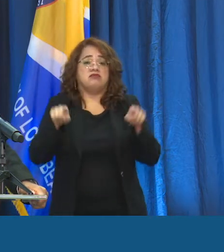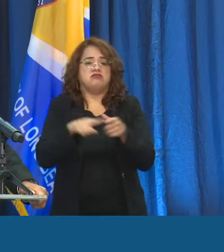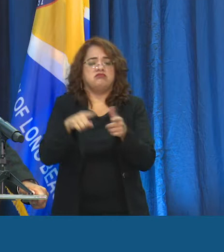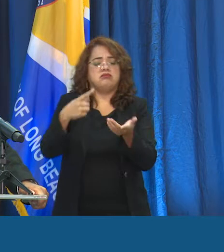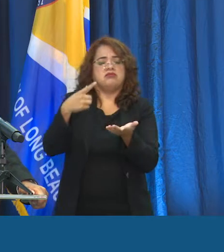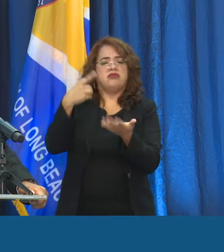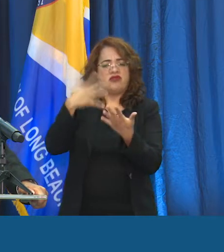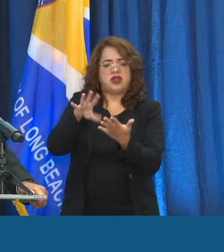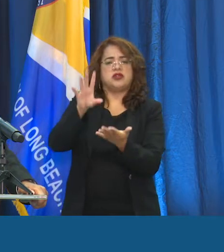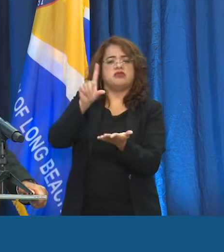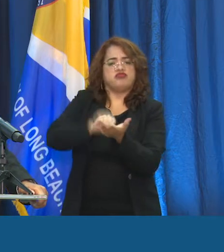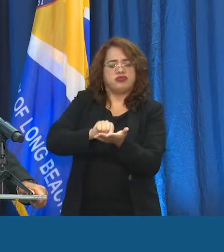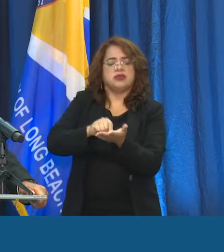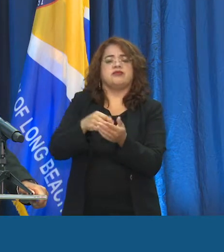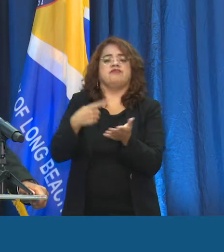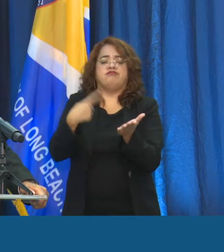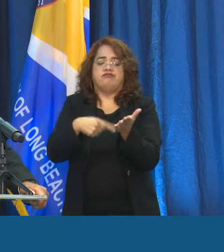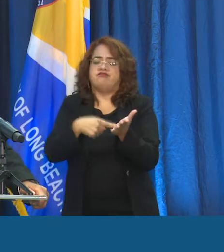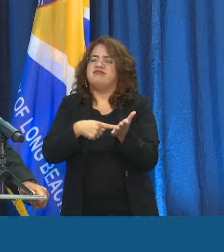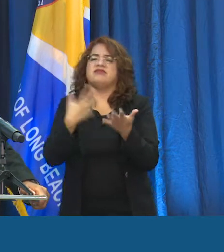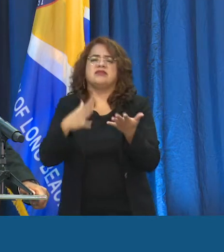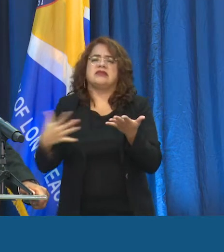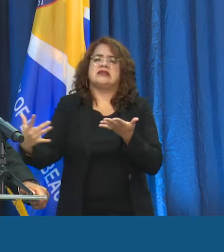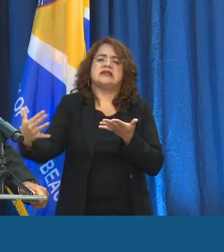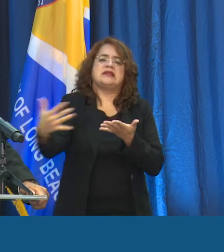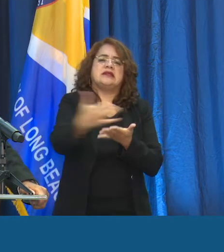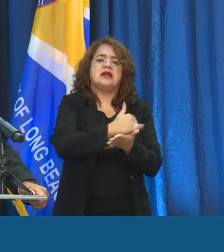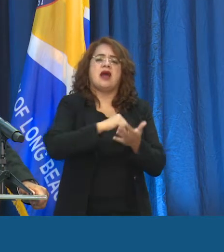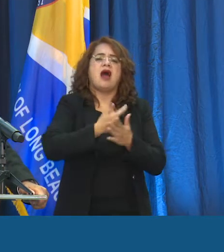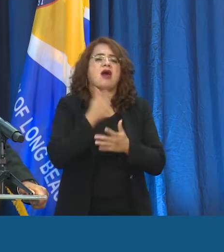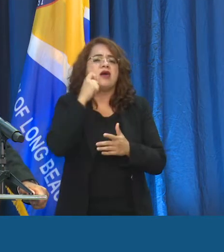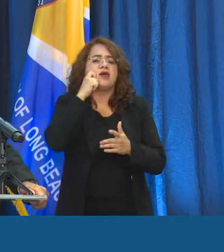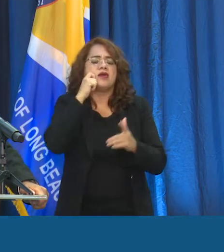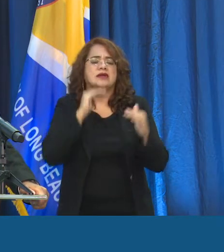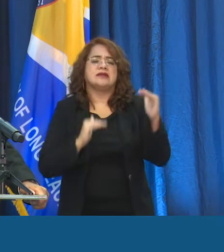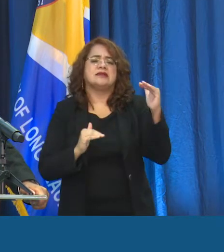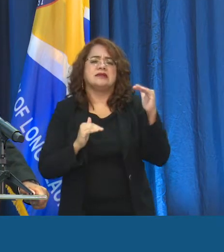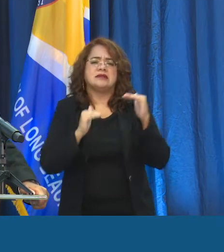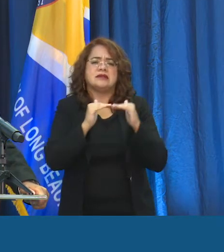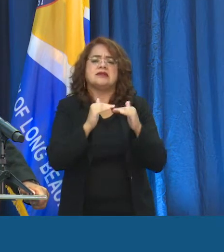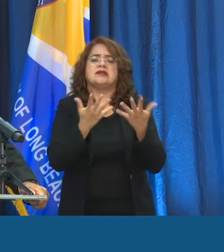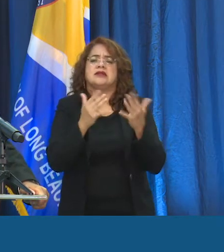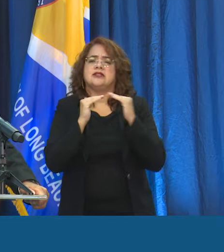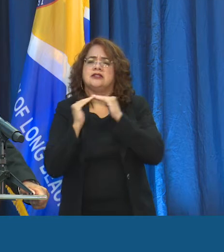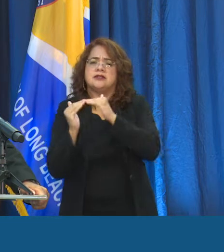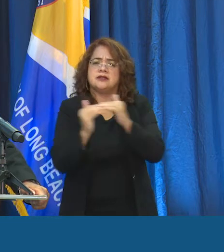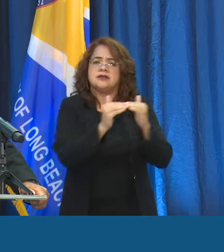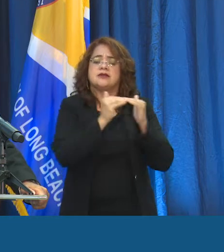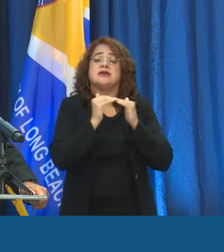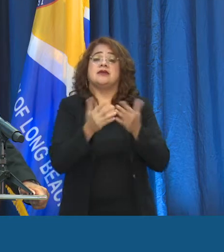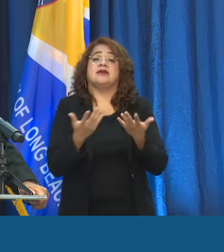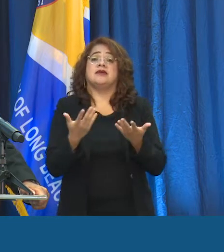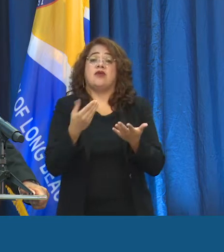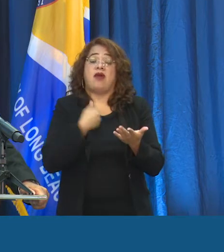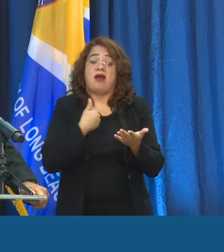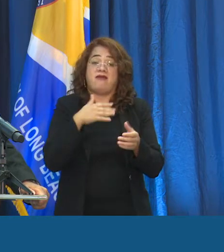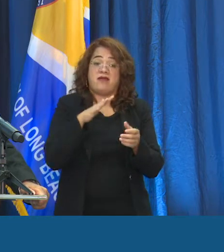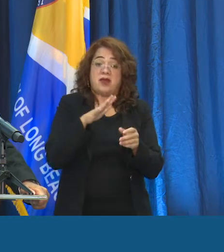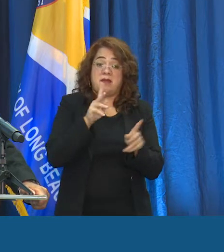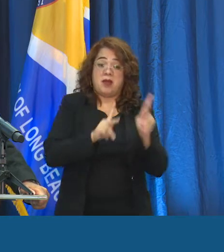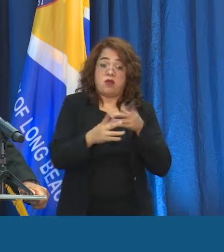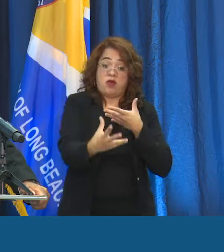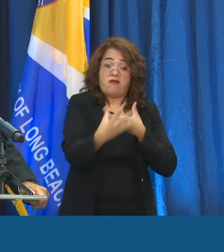racial justice. We must ensure that everyone has equity within our community, and there's significant funds in our budget to do